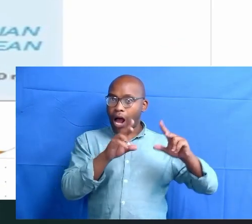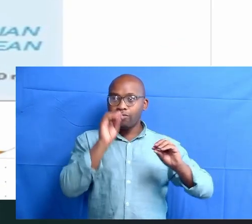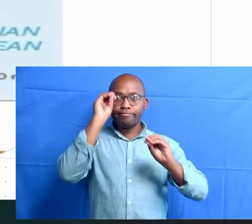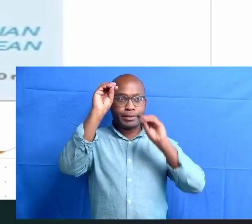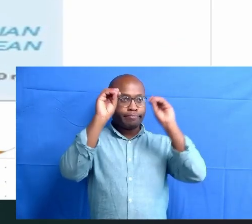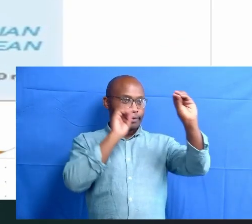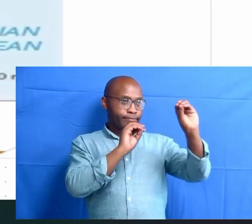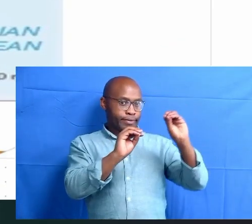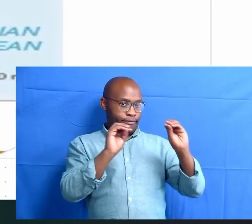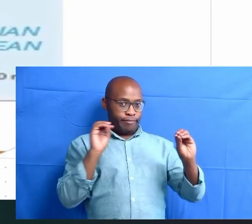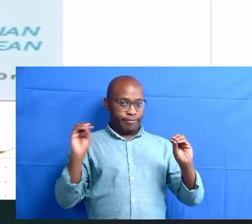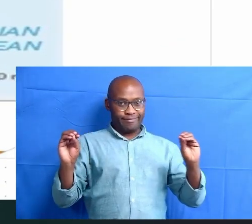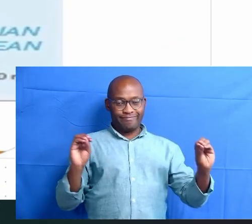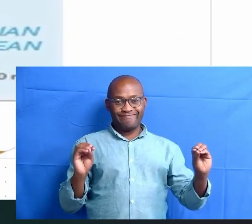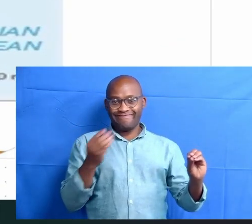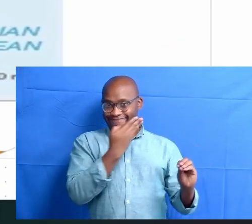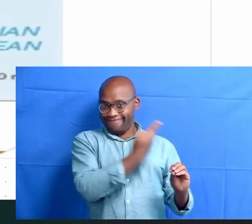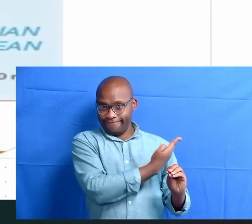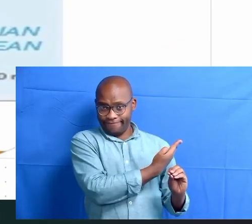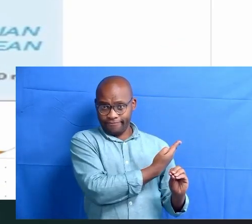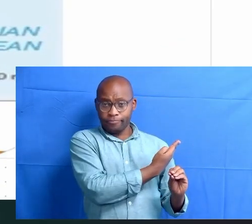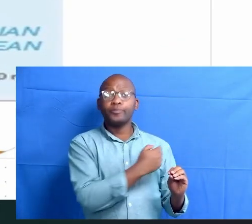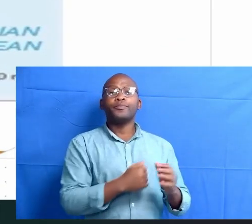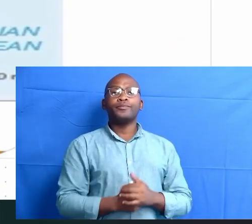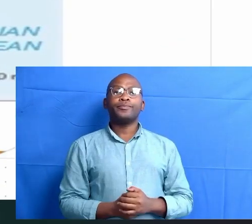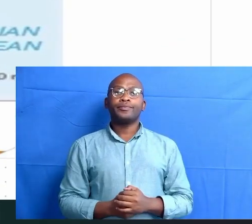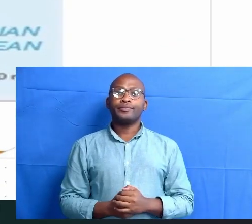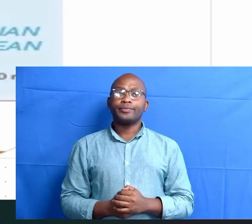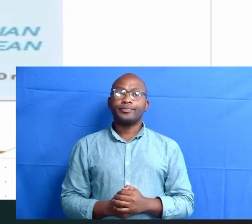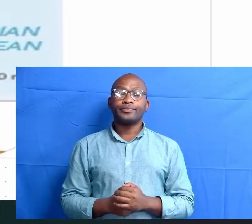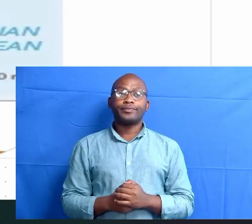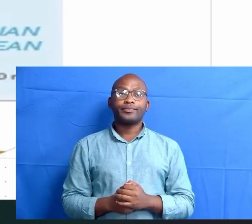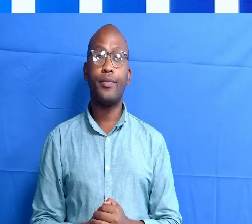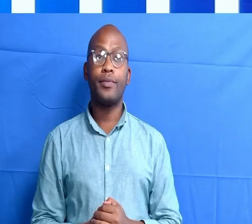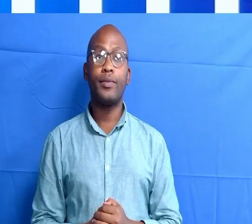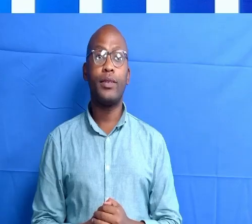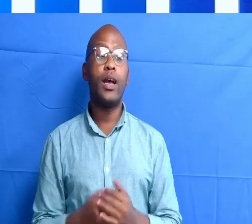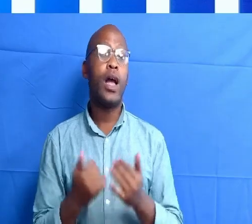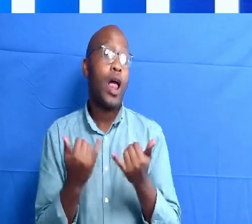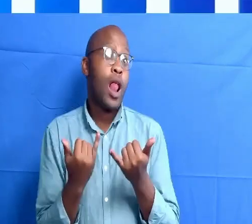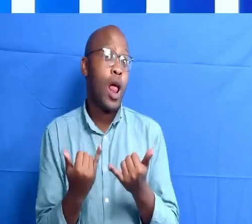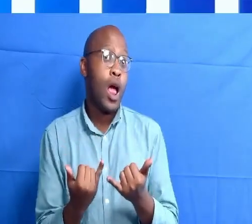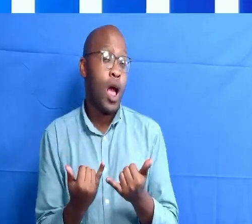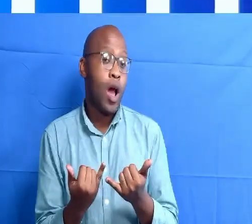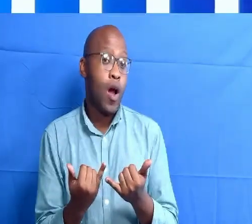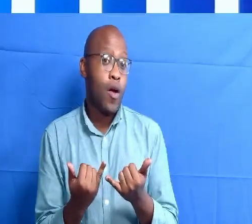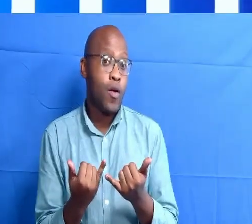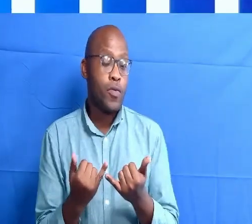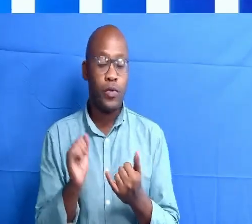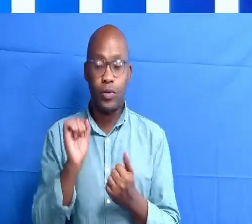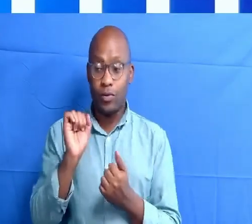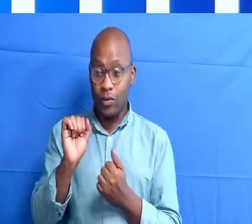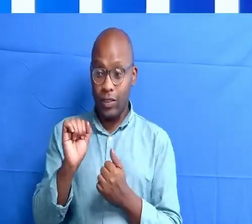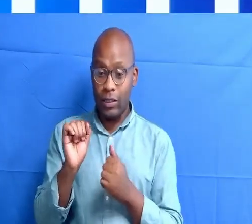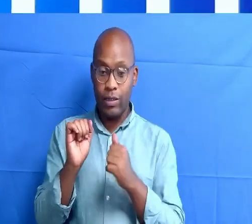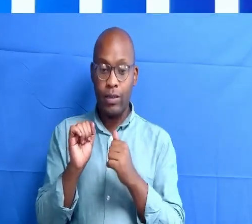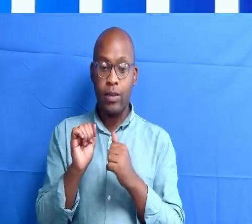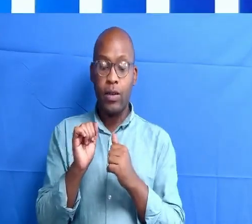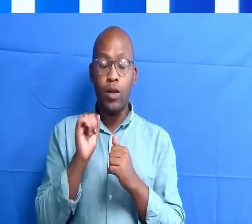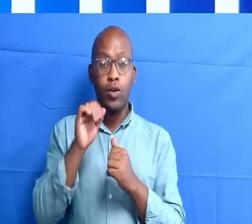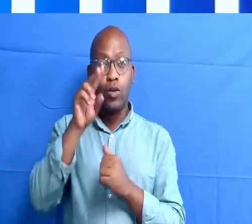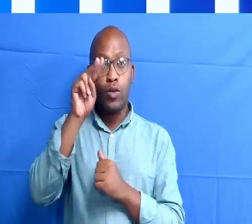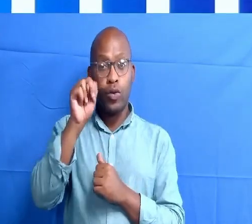different towns is being shown there on an activity number 3. There is Mr. Ndlovu is